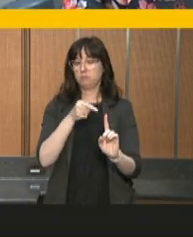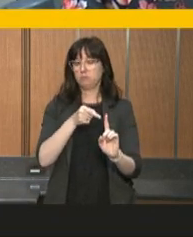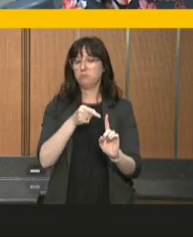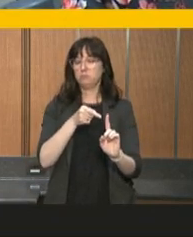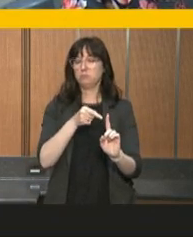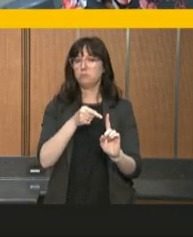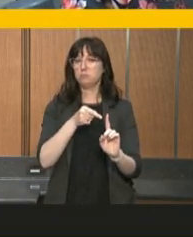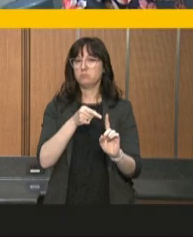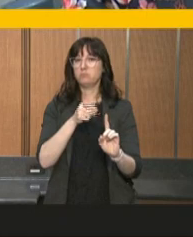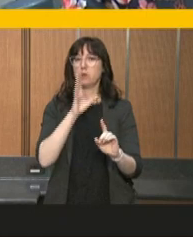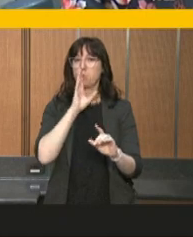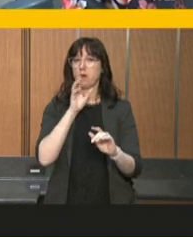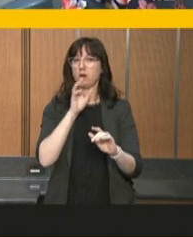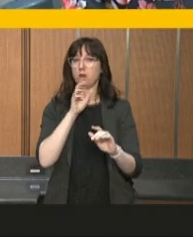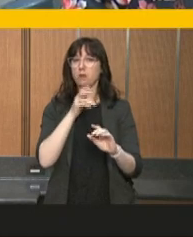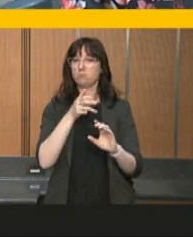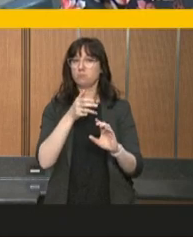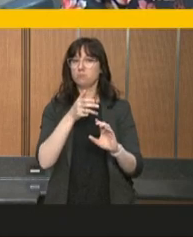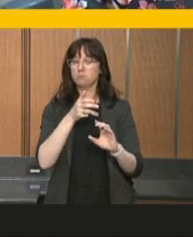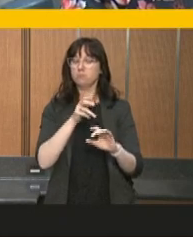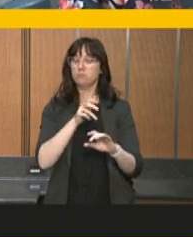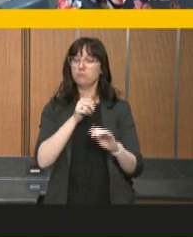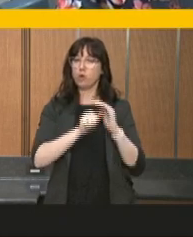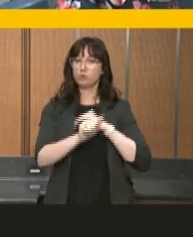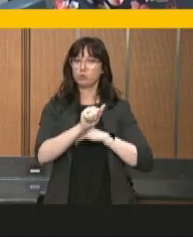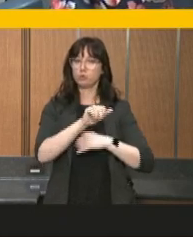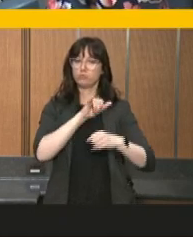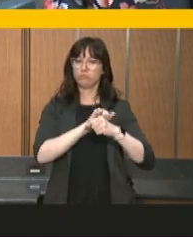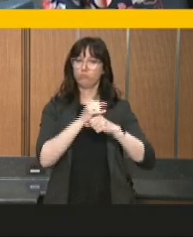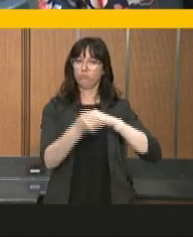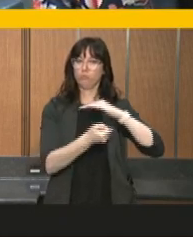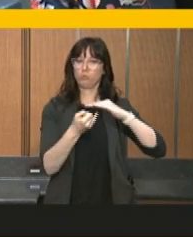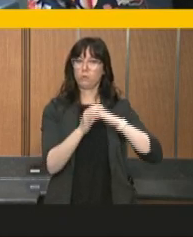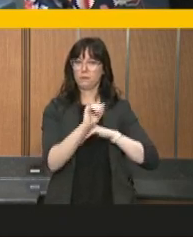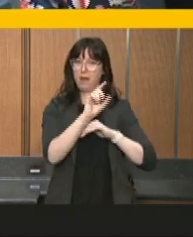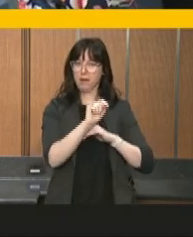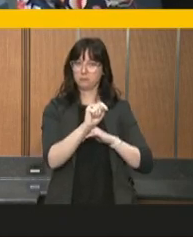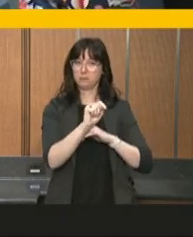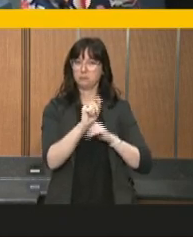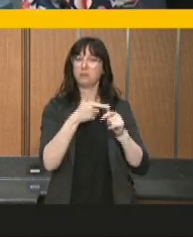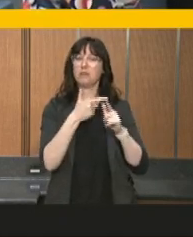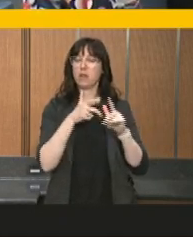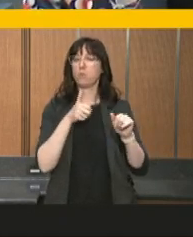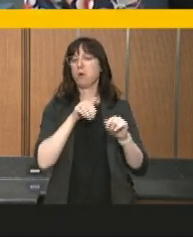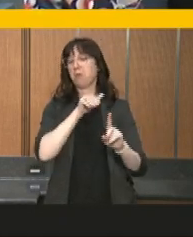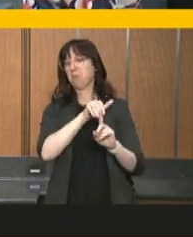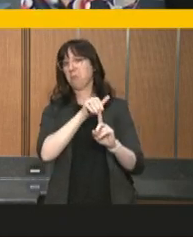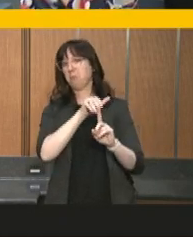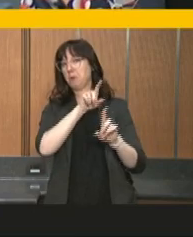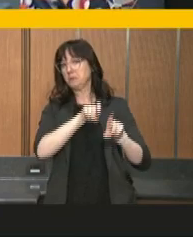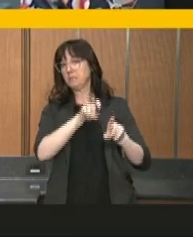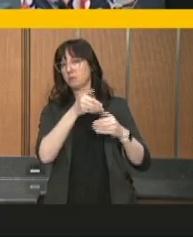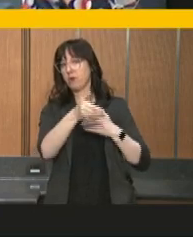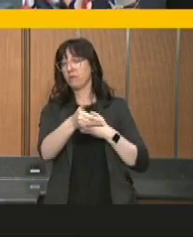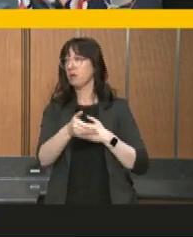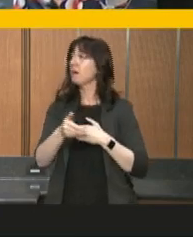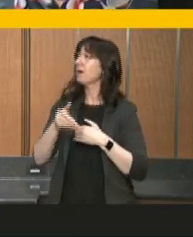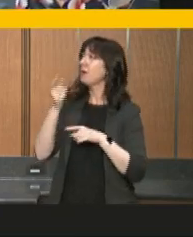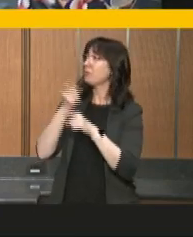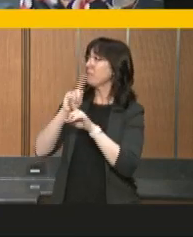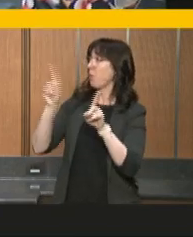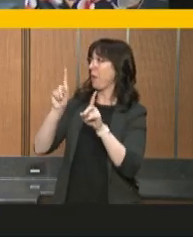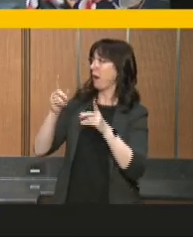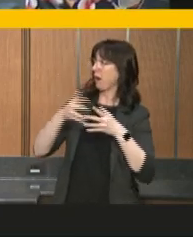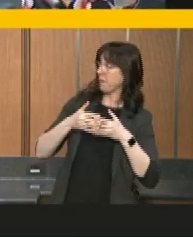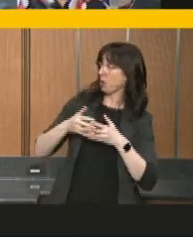placed under the Quarantine Act and will be followed up as necessary. Yes, but will that person be quarantined in Canada?